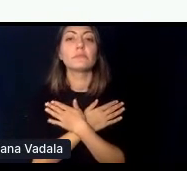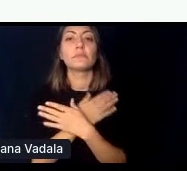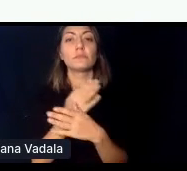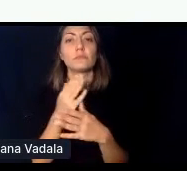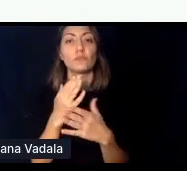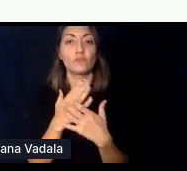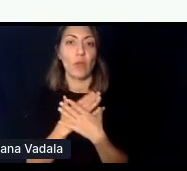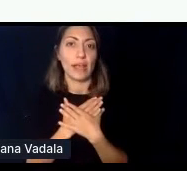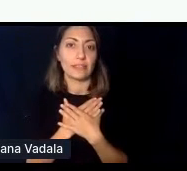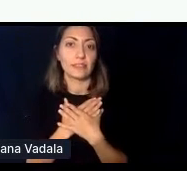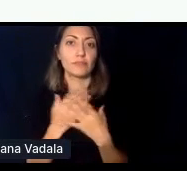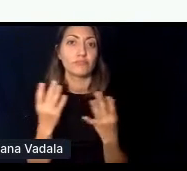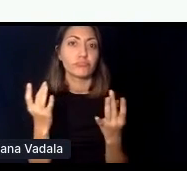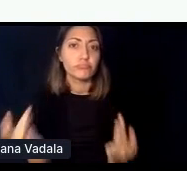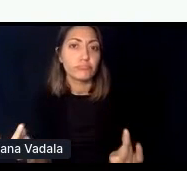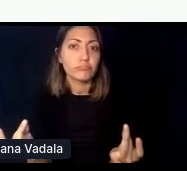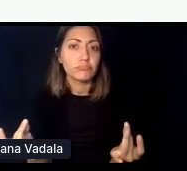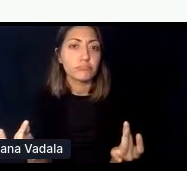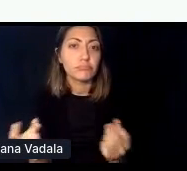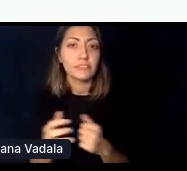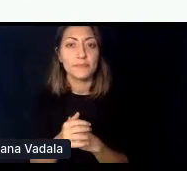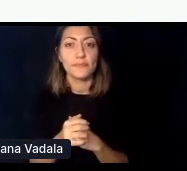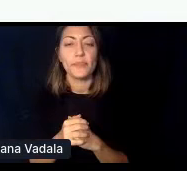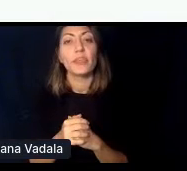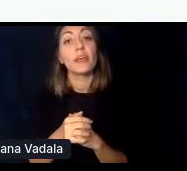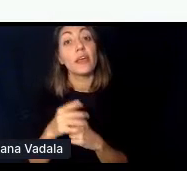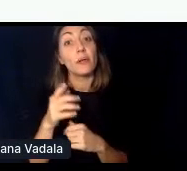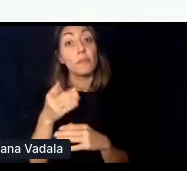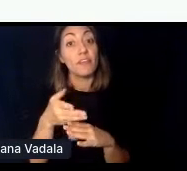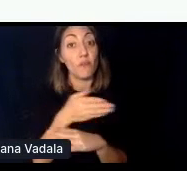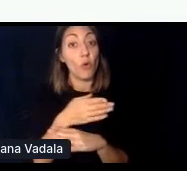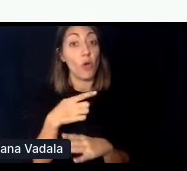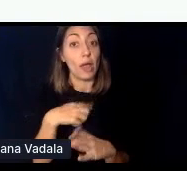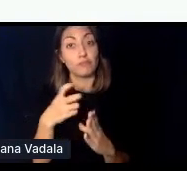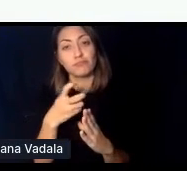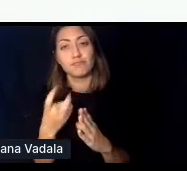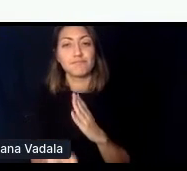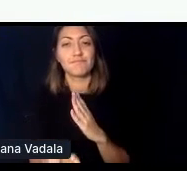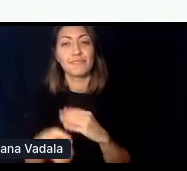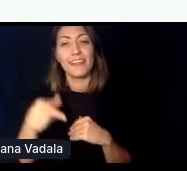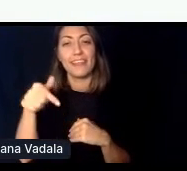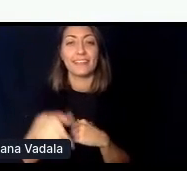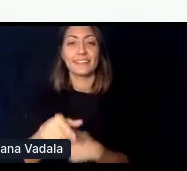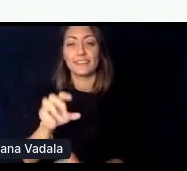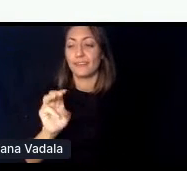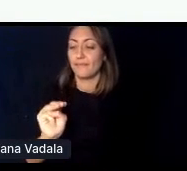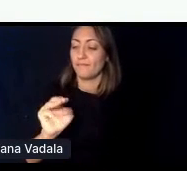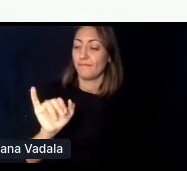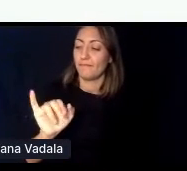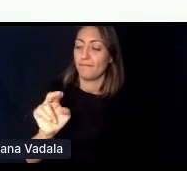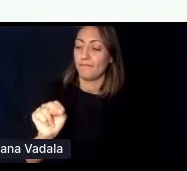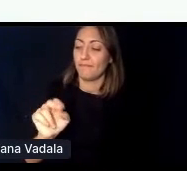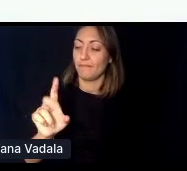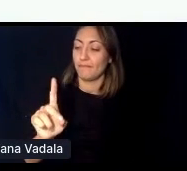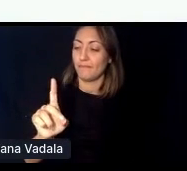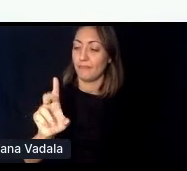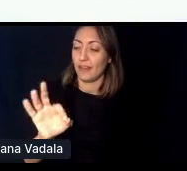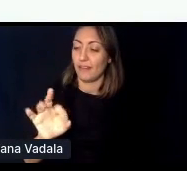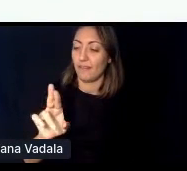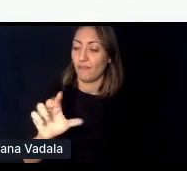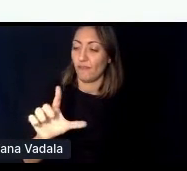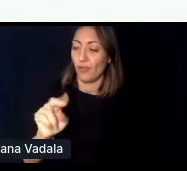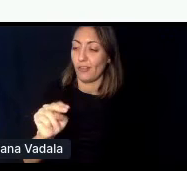exercise for you all to have in your back pocket, I'd like to do a little surveying about the group or the community that we have here